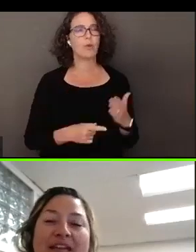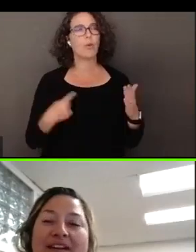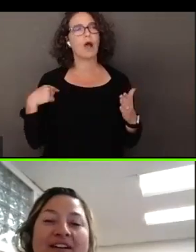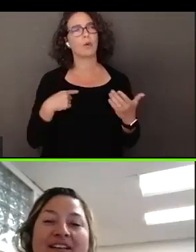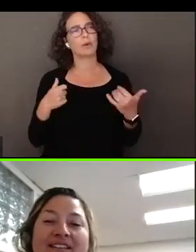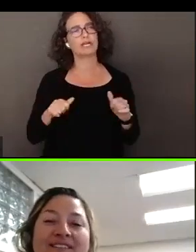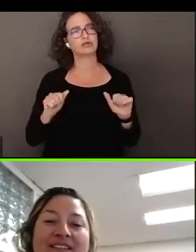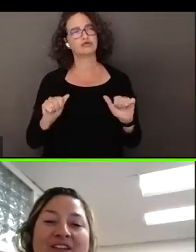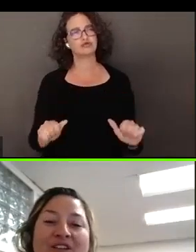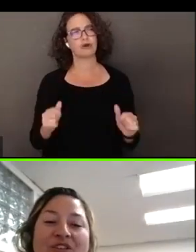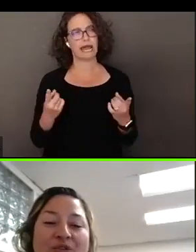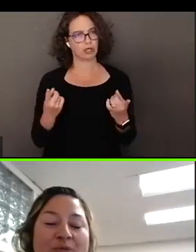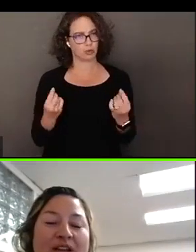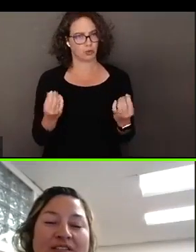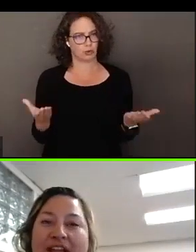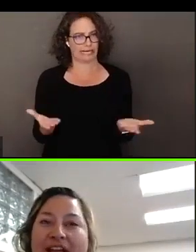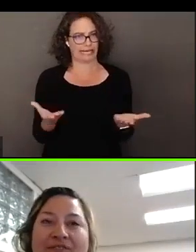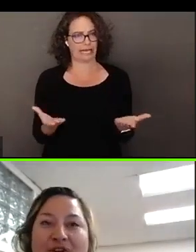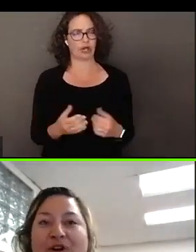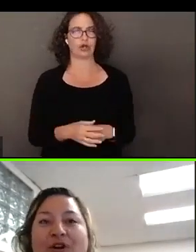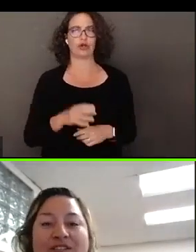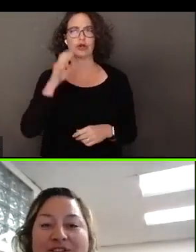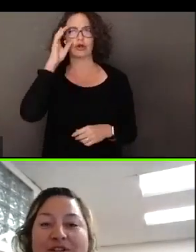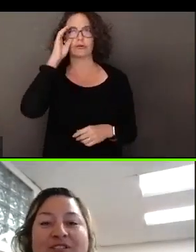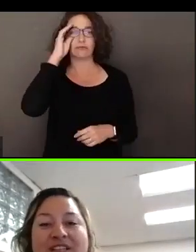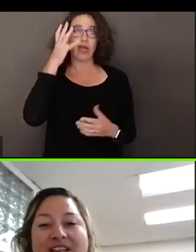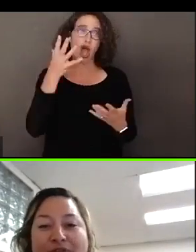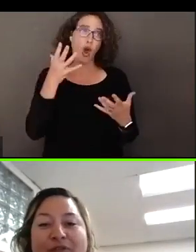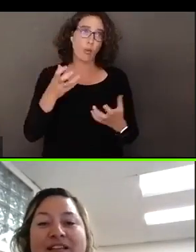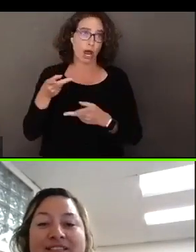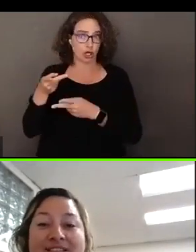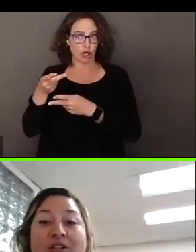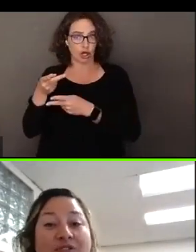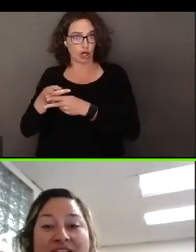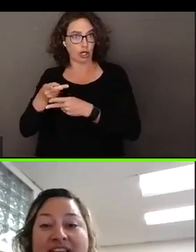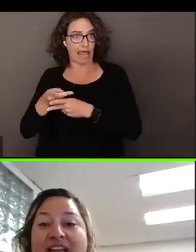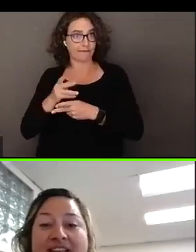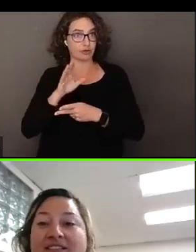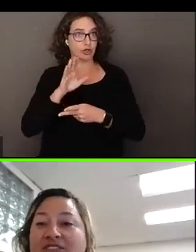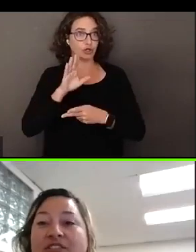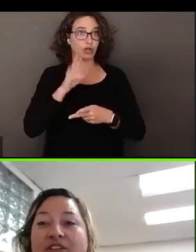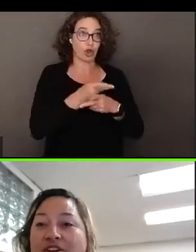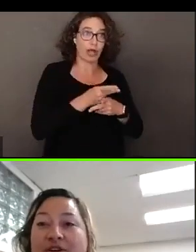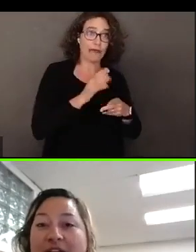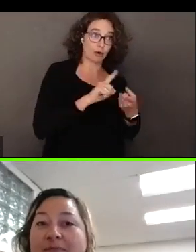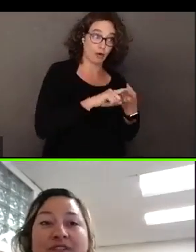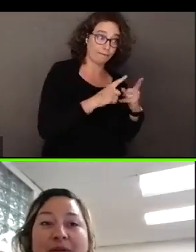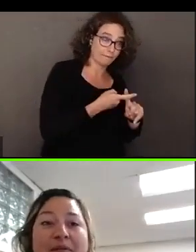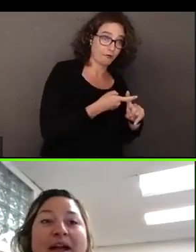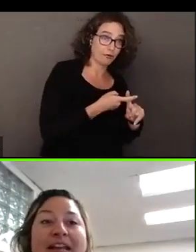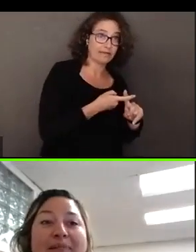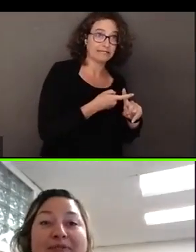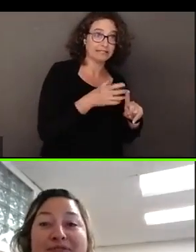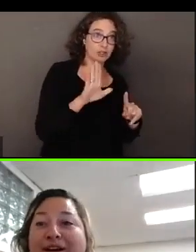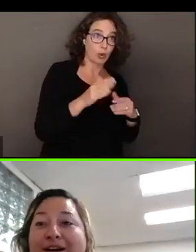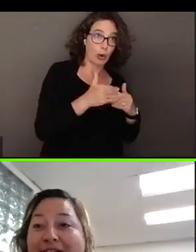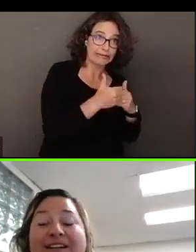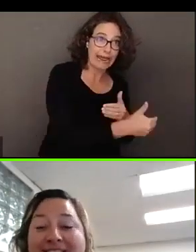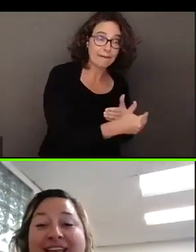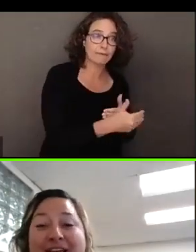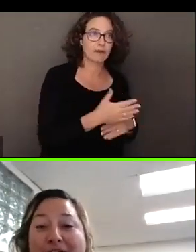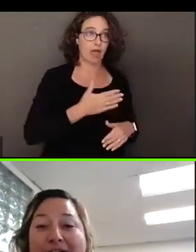do here is you want to look after your herd as closely and your friends as closely as each other, your neighbors. My